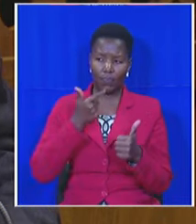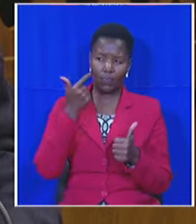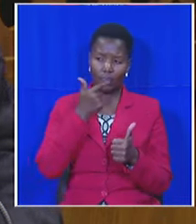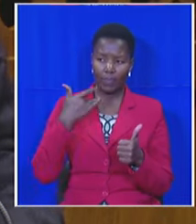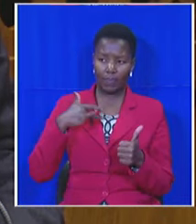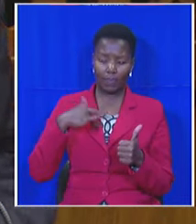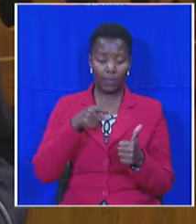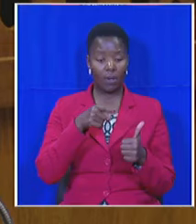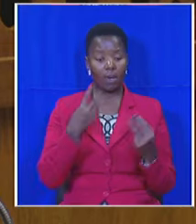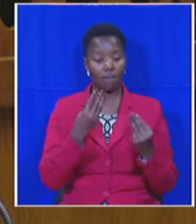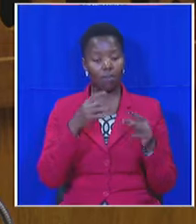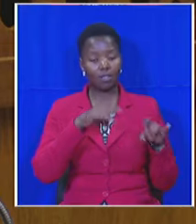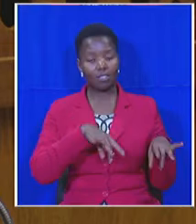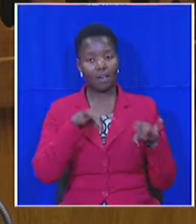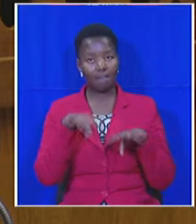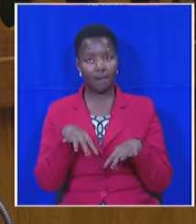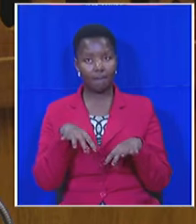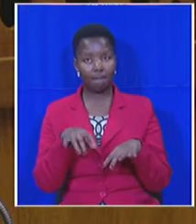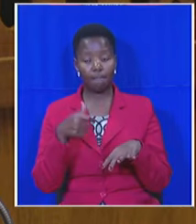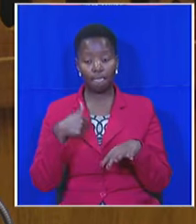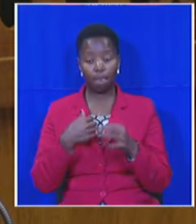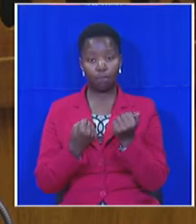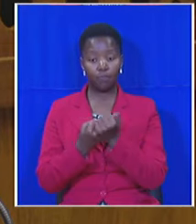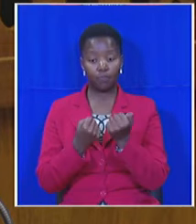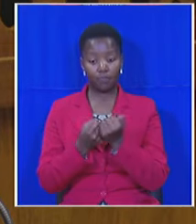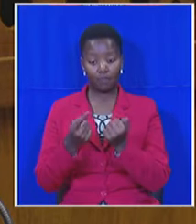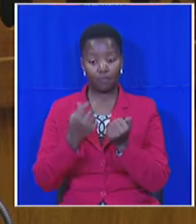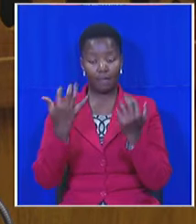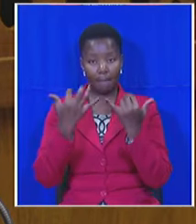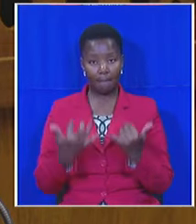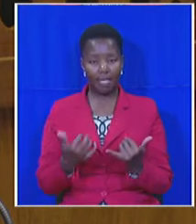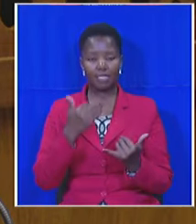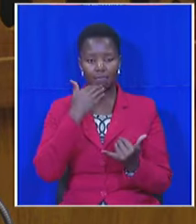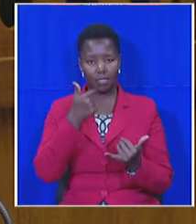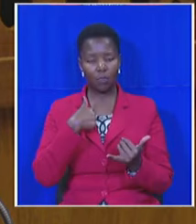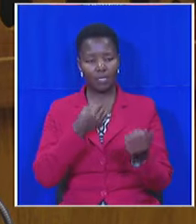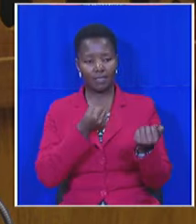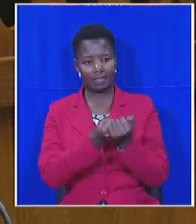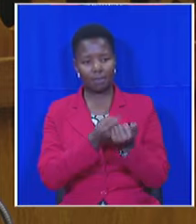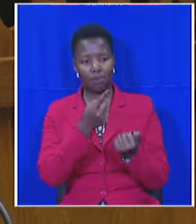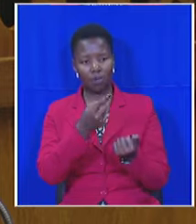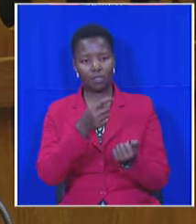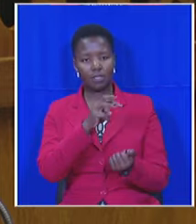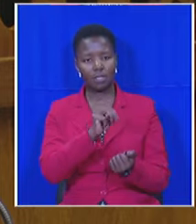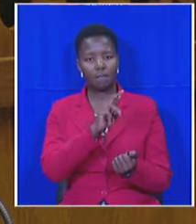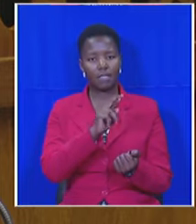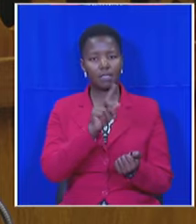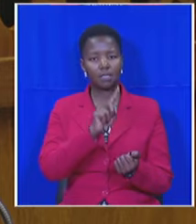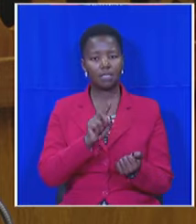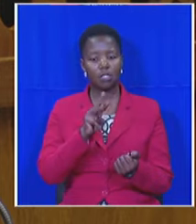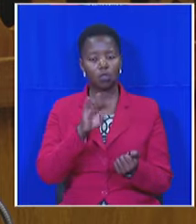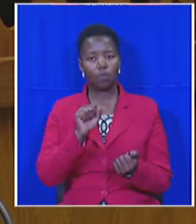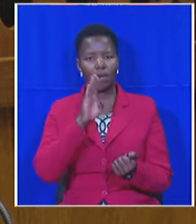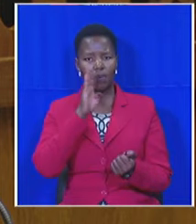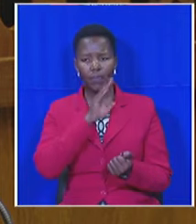their expense. To support this budget will be to aid and abet Mr. Zuma in his failure to uphold, defend,